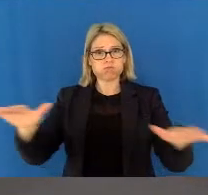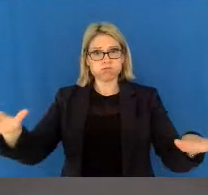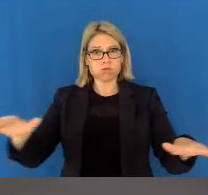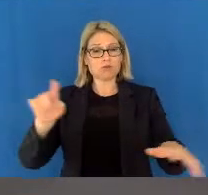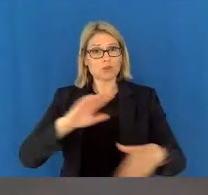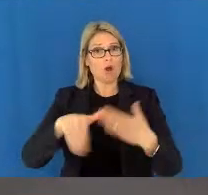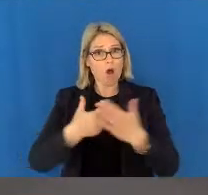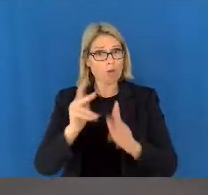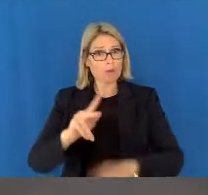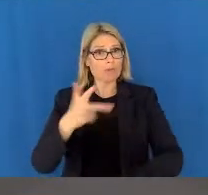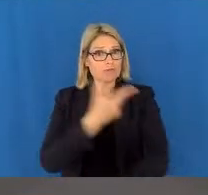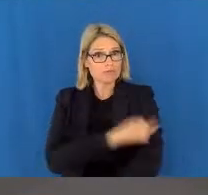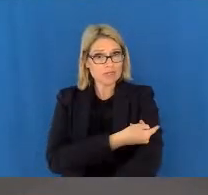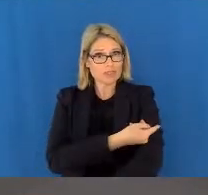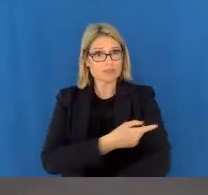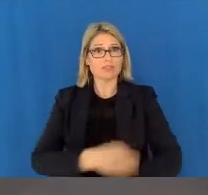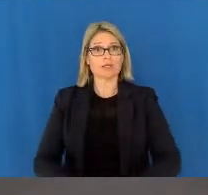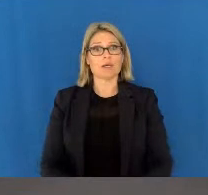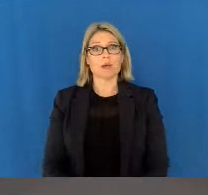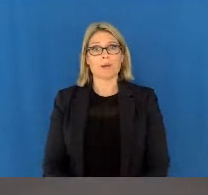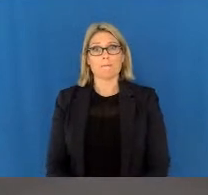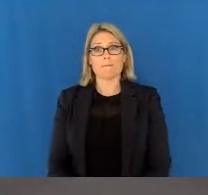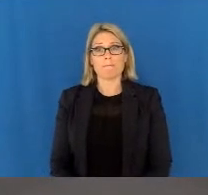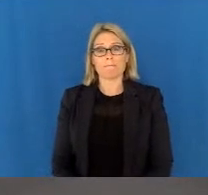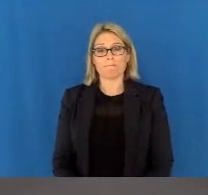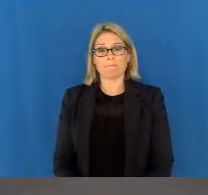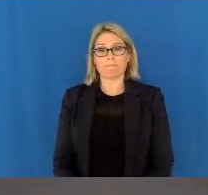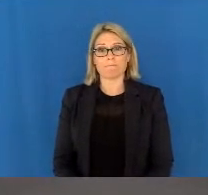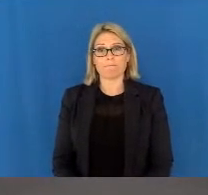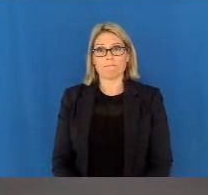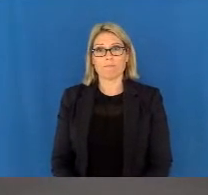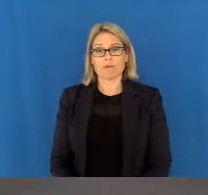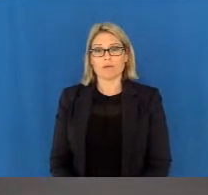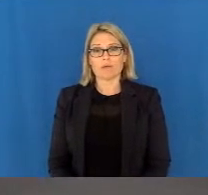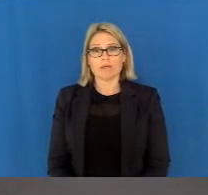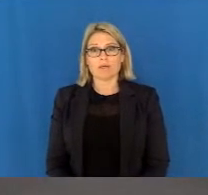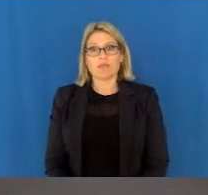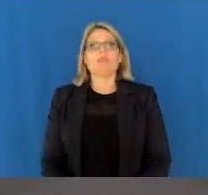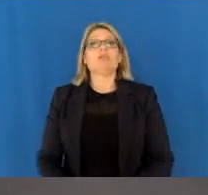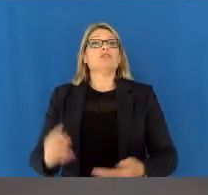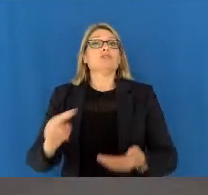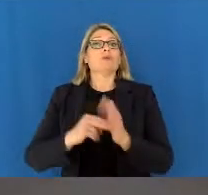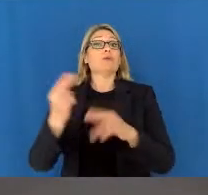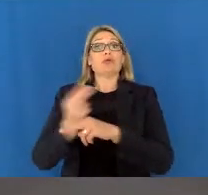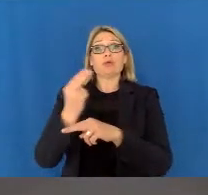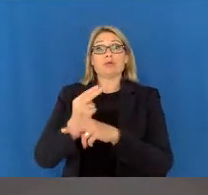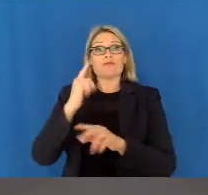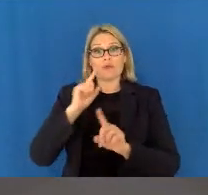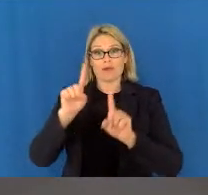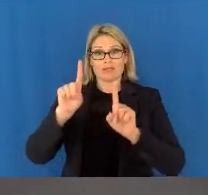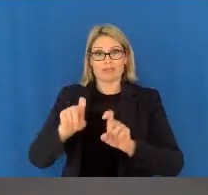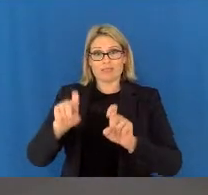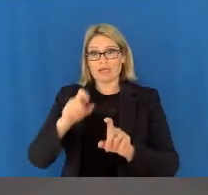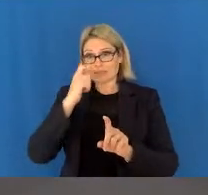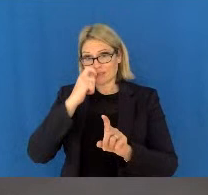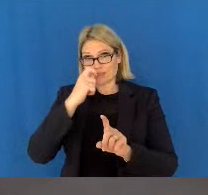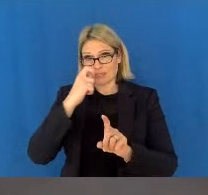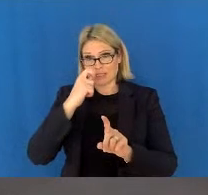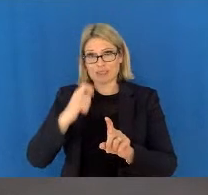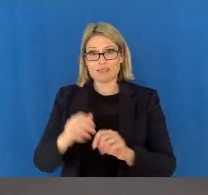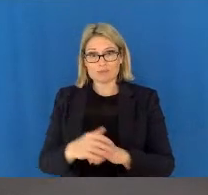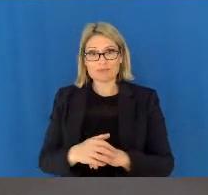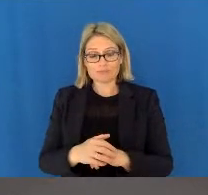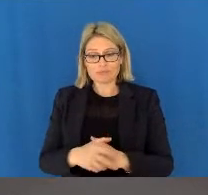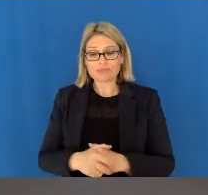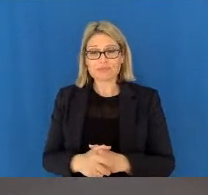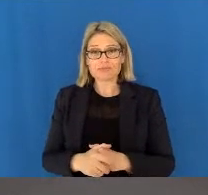Well, we're losing tested methods to go against this disease,